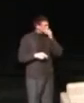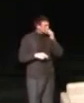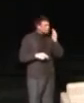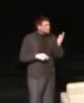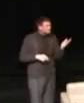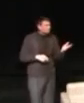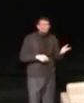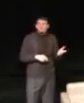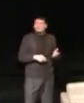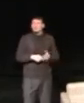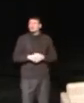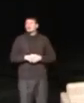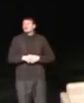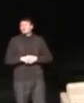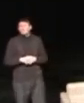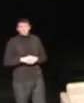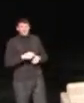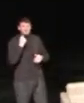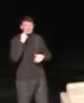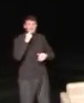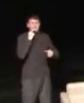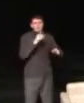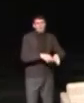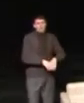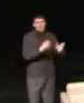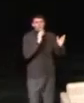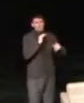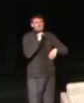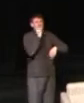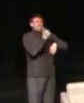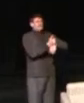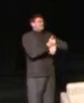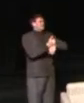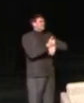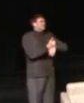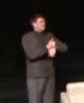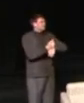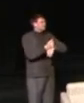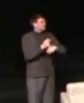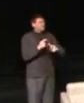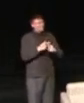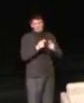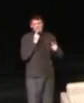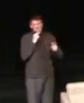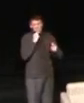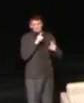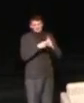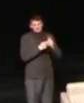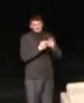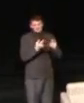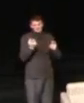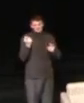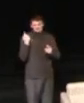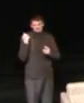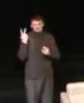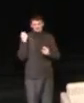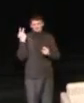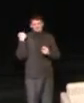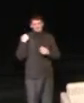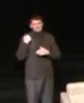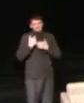which inaugural exhibits were selected is a process that's been ongoing for several years. This began with a